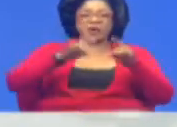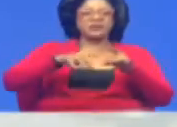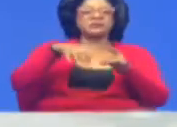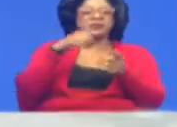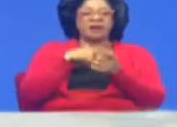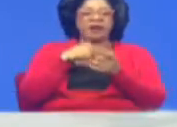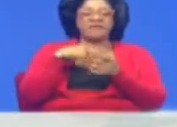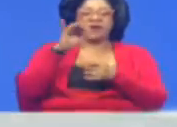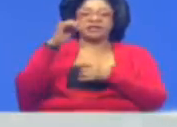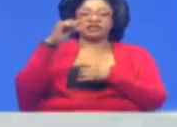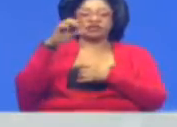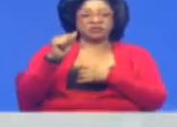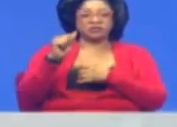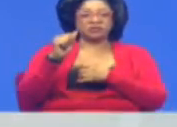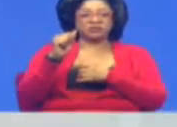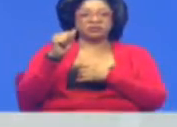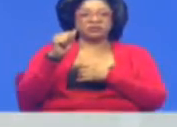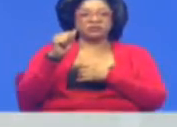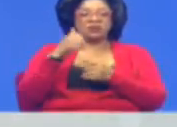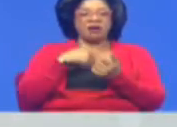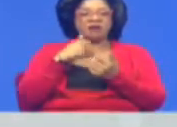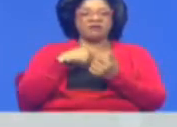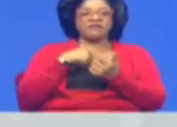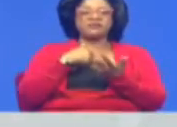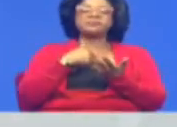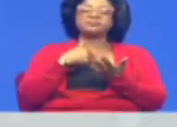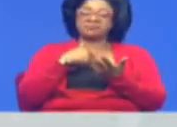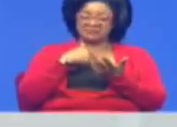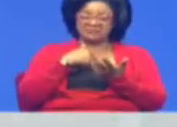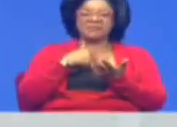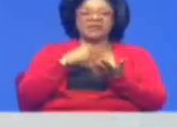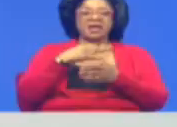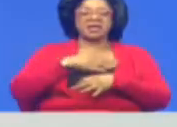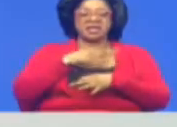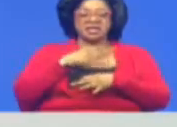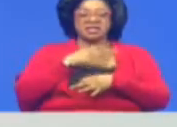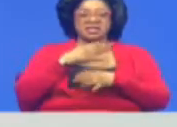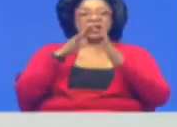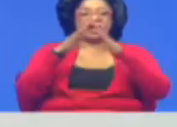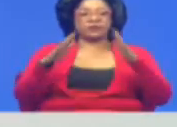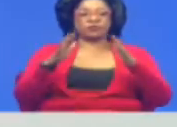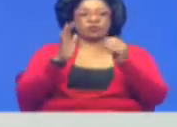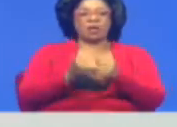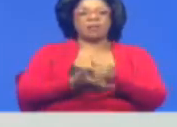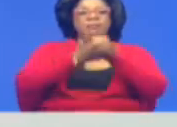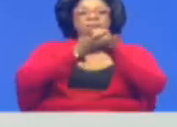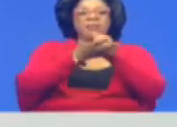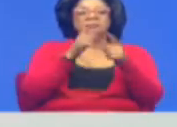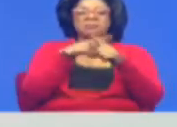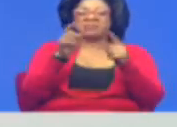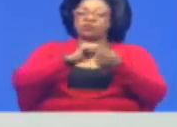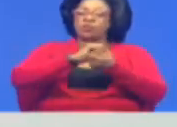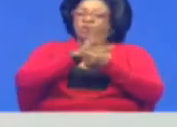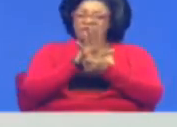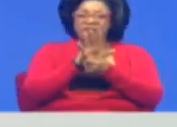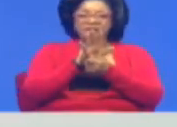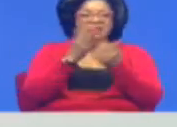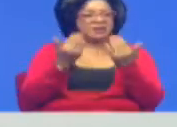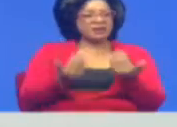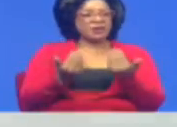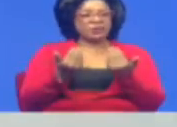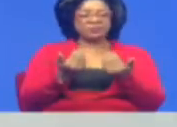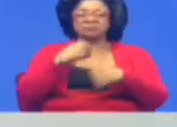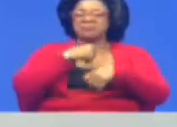projects such as this guest house to help sustain the facility. But the outbreak of COVID-19 has dealt them a